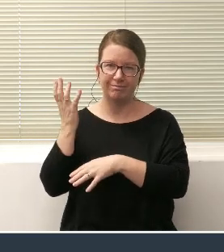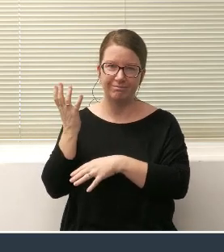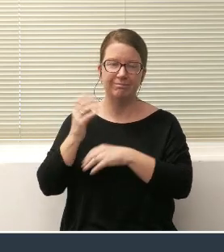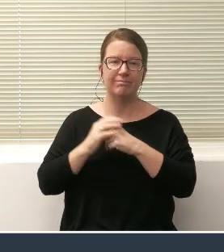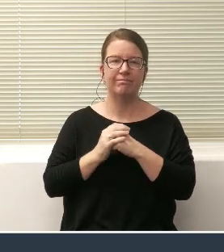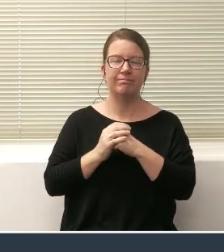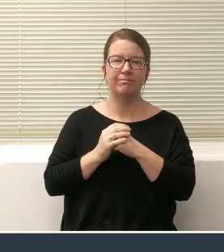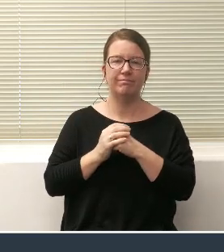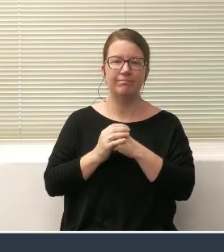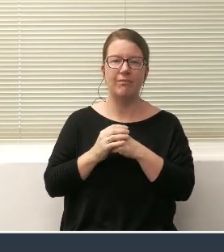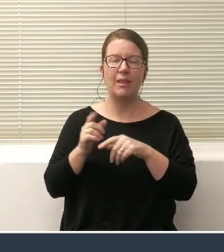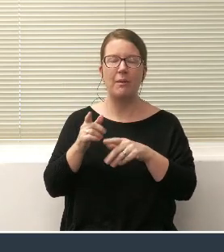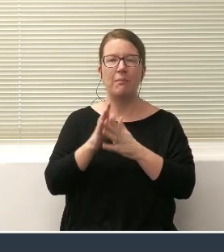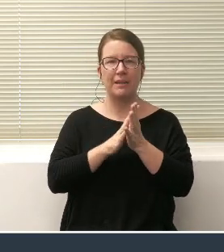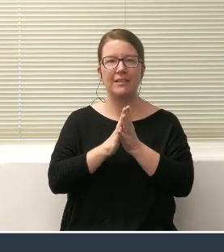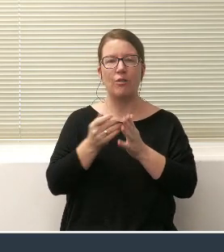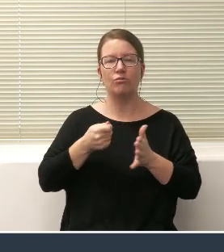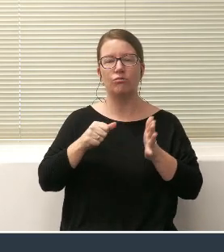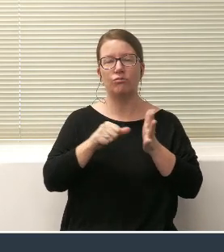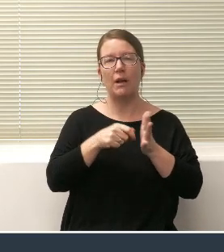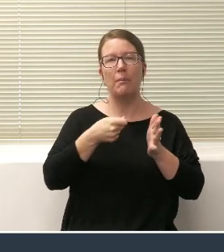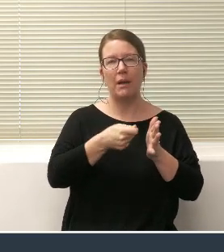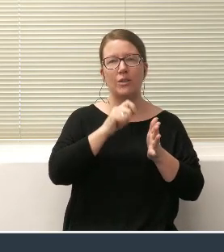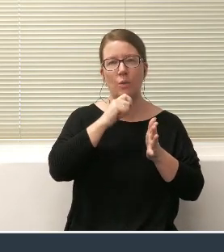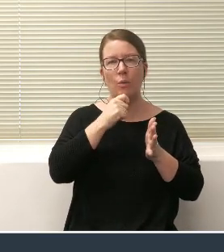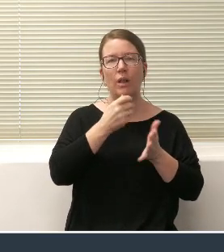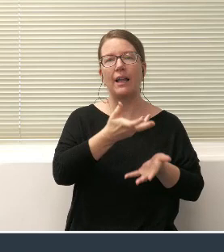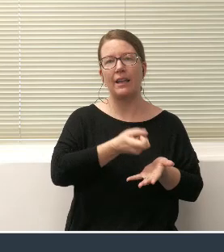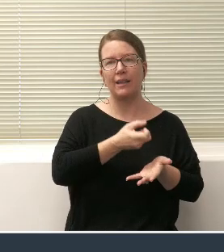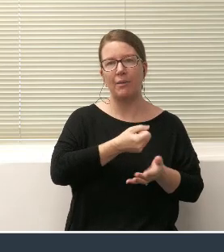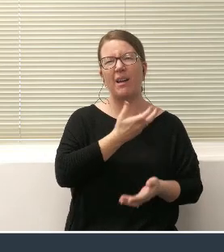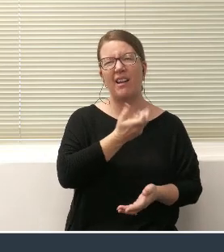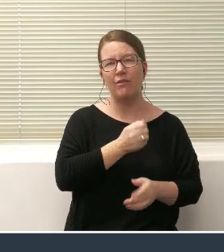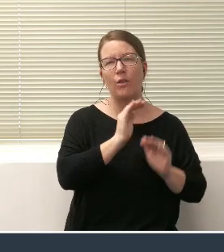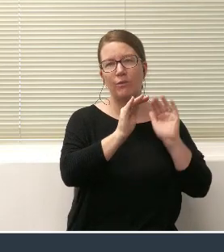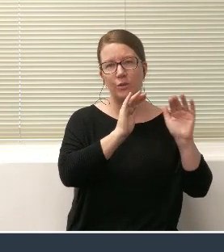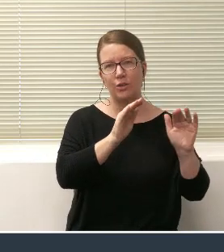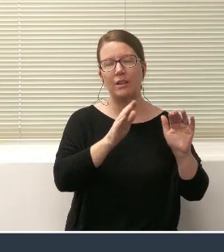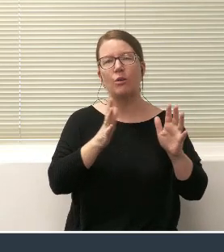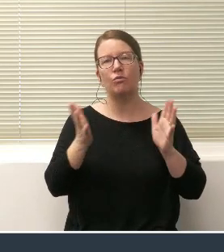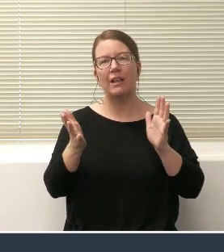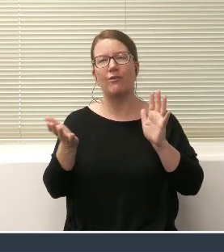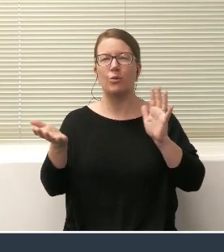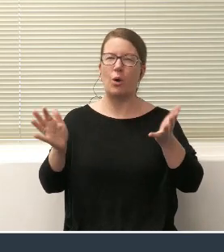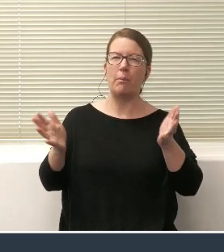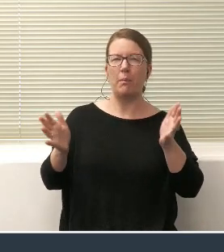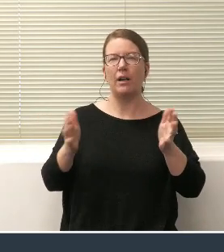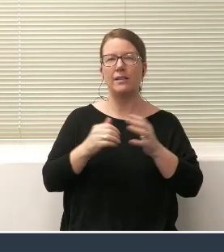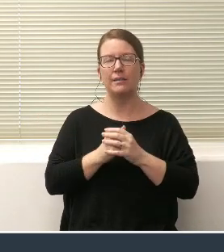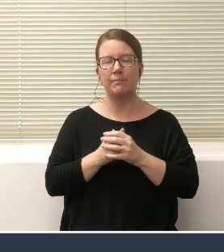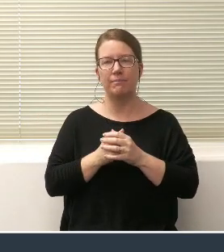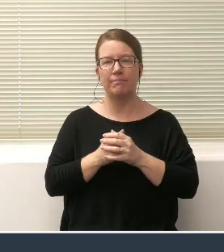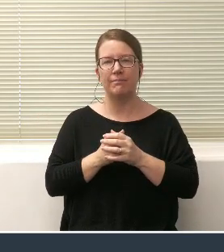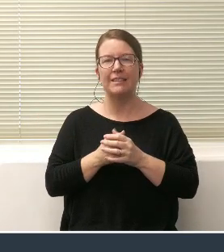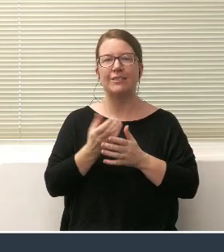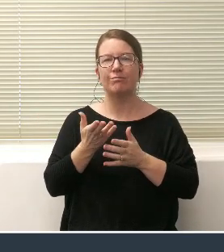tenants and for our ratepayers. So, yeah, where I've got to is that's got to be our compromise in this discussion,